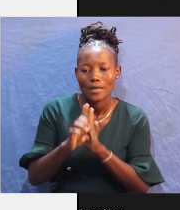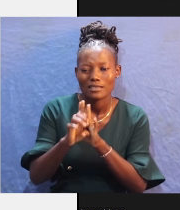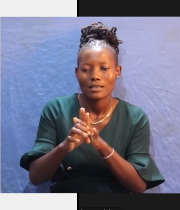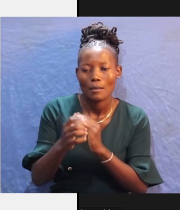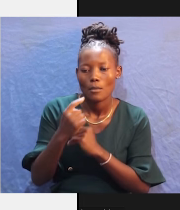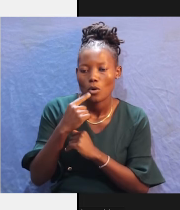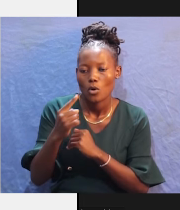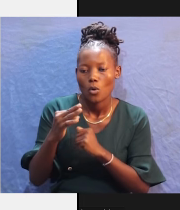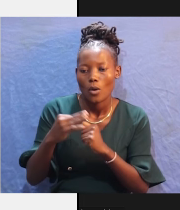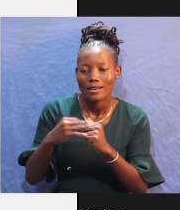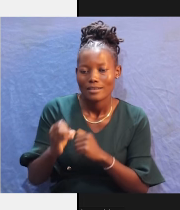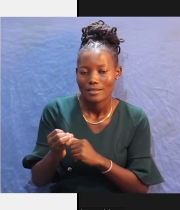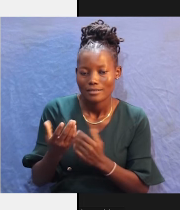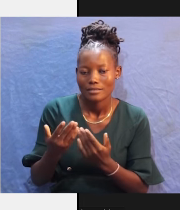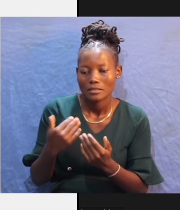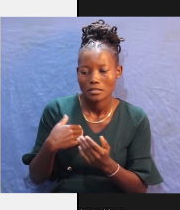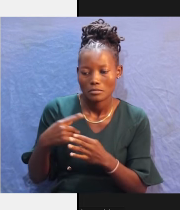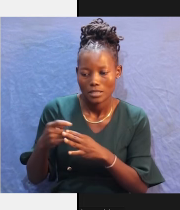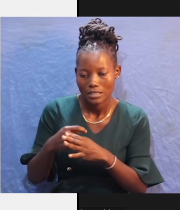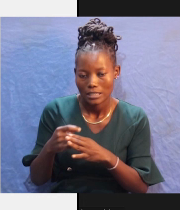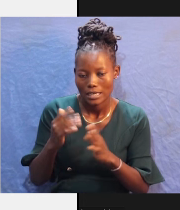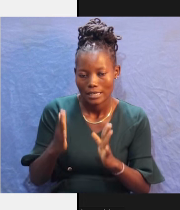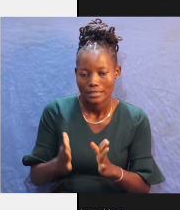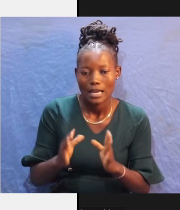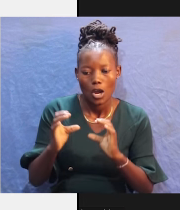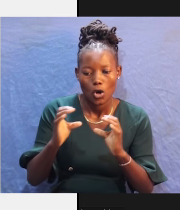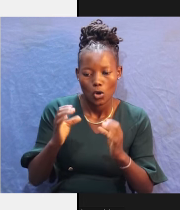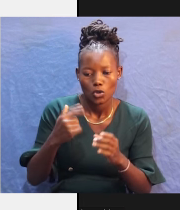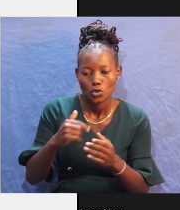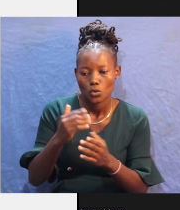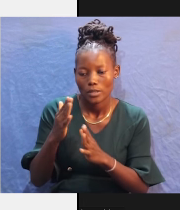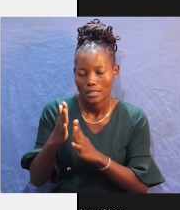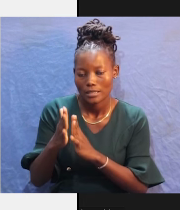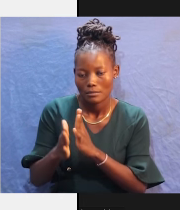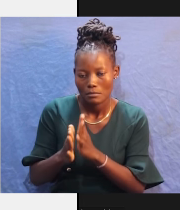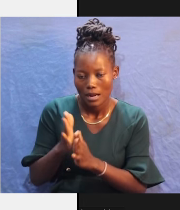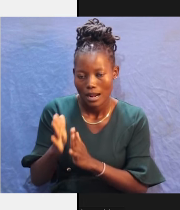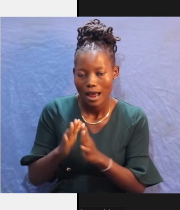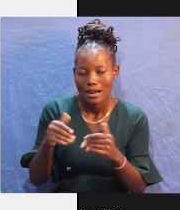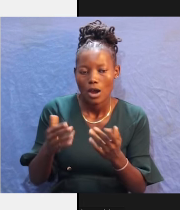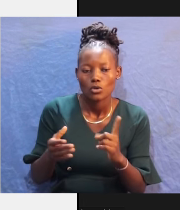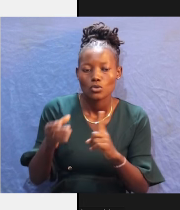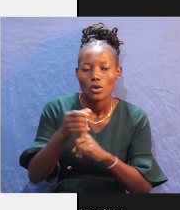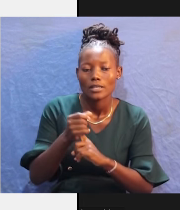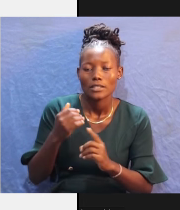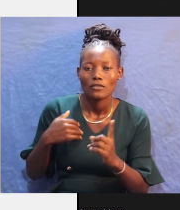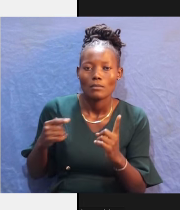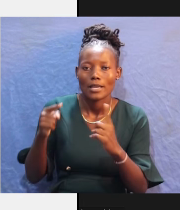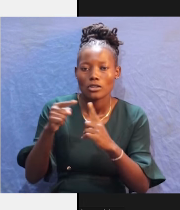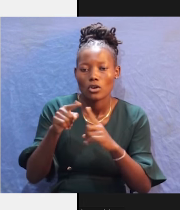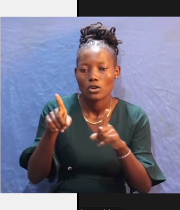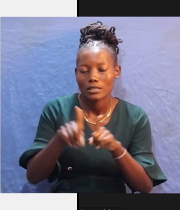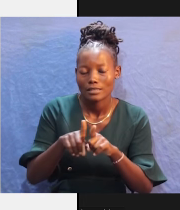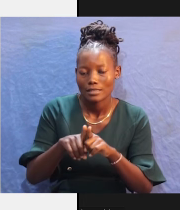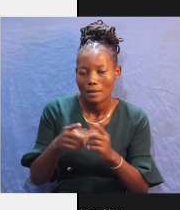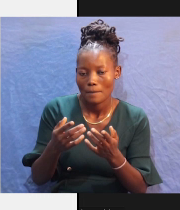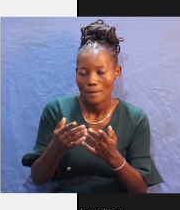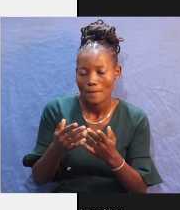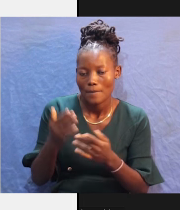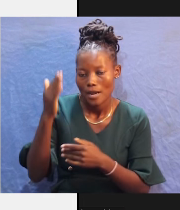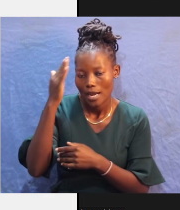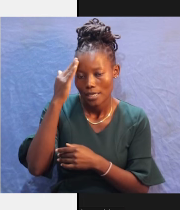with the trainer, the coach, and we develop a plan on how to achieve my goal. And in that moment, I know